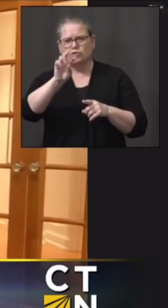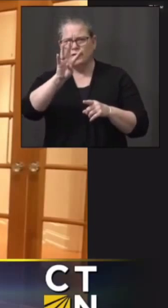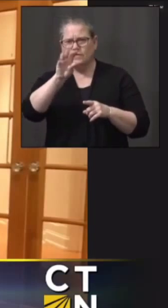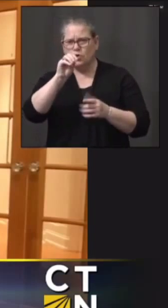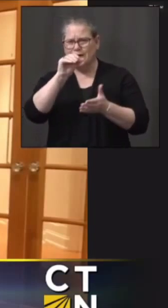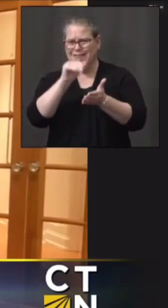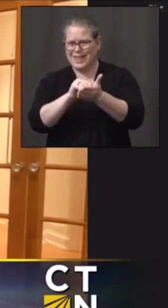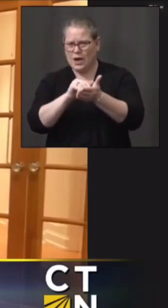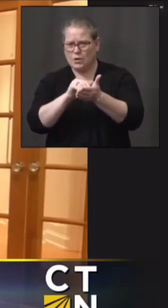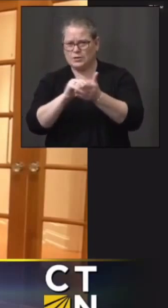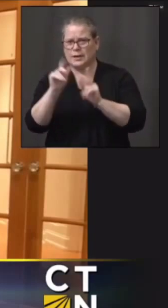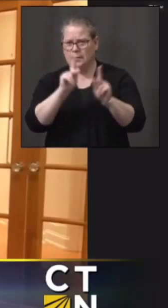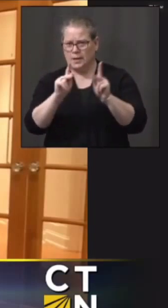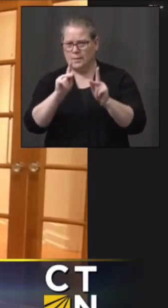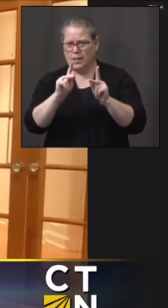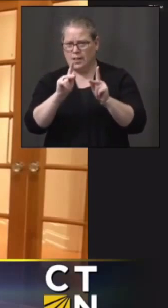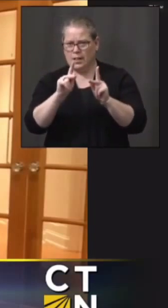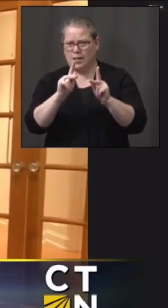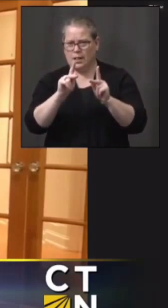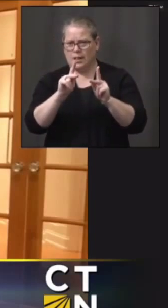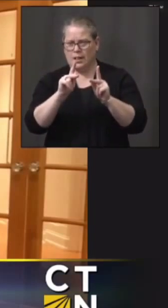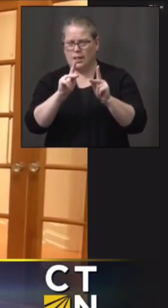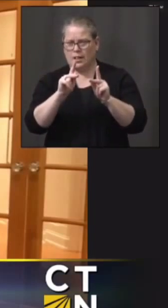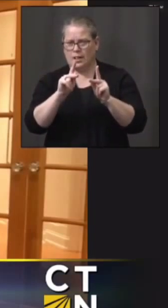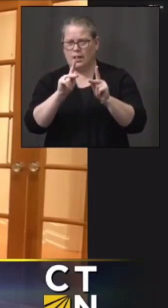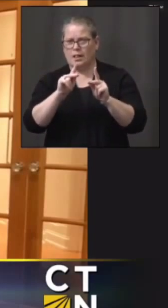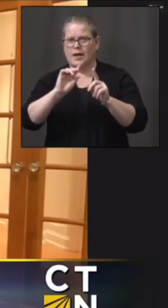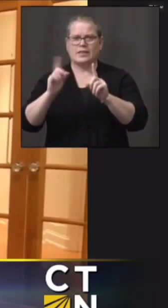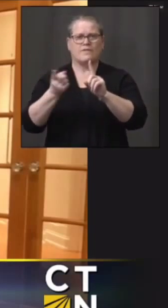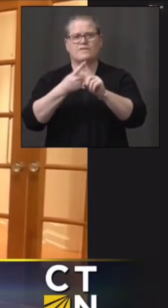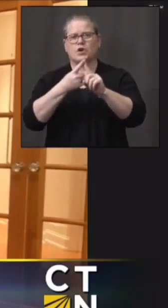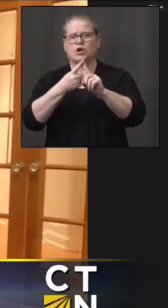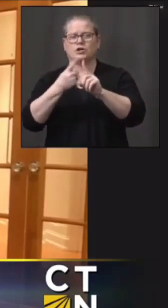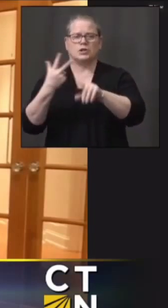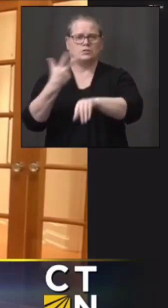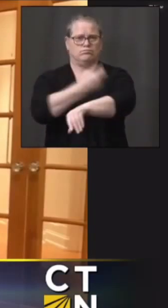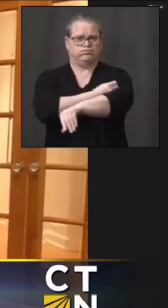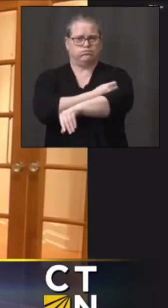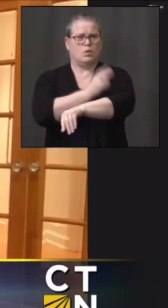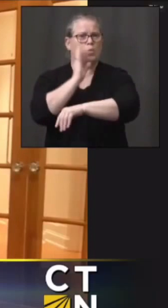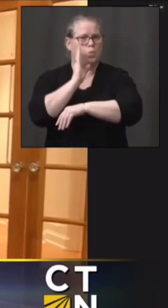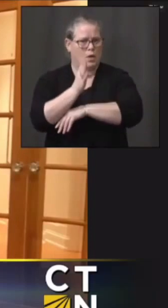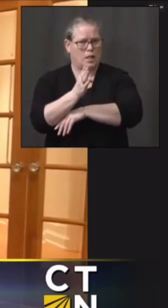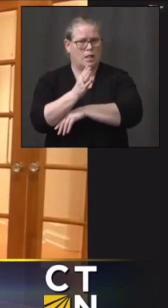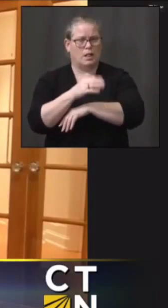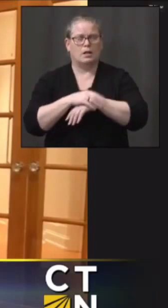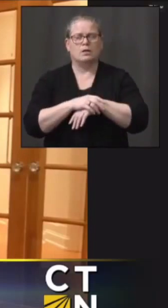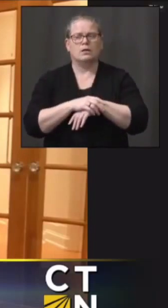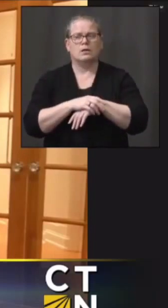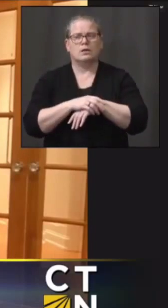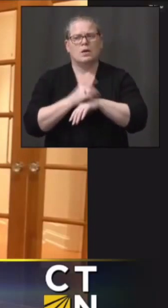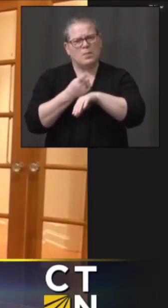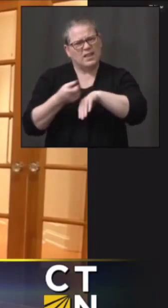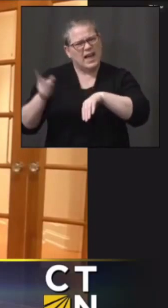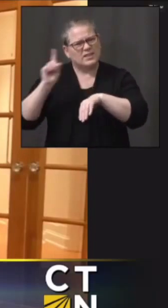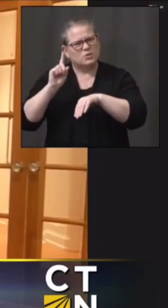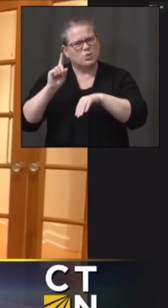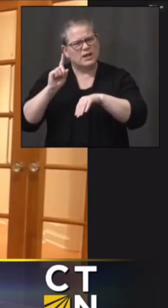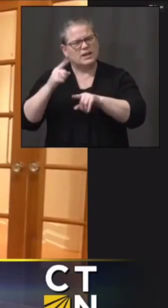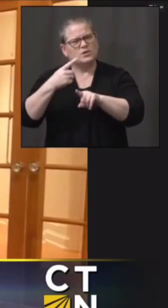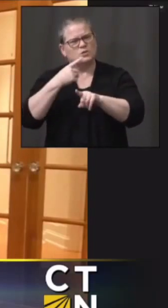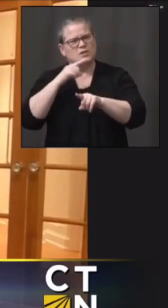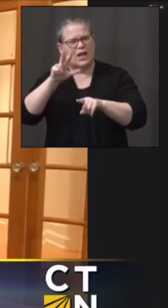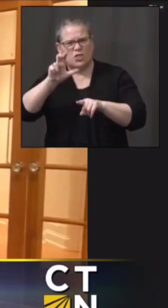in the first round, but the schedule last week was